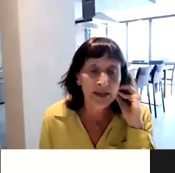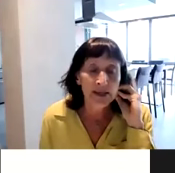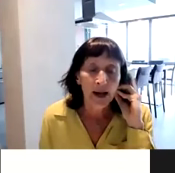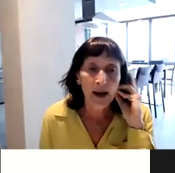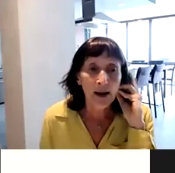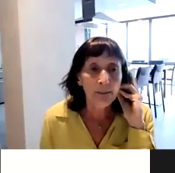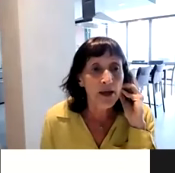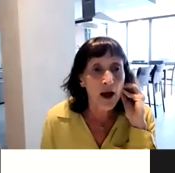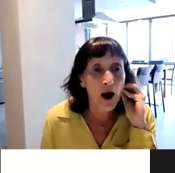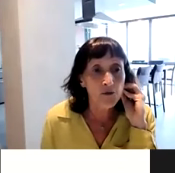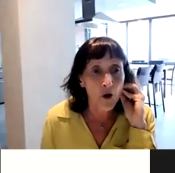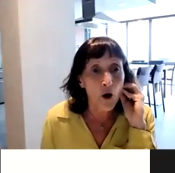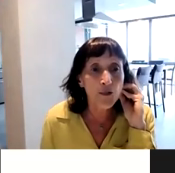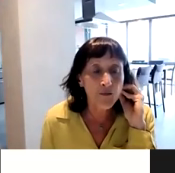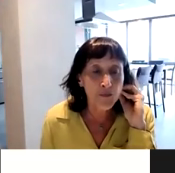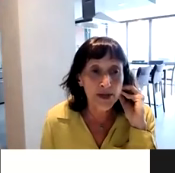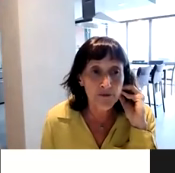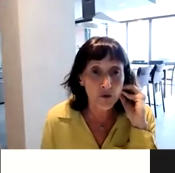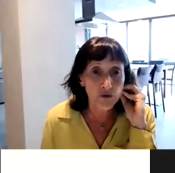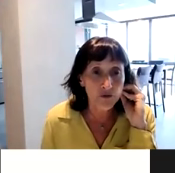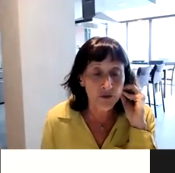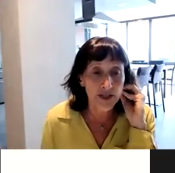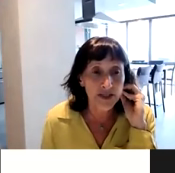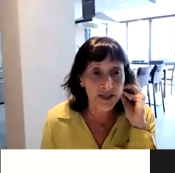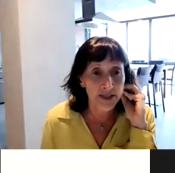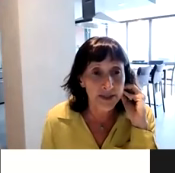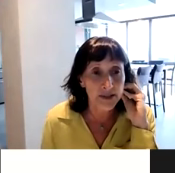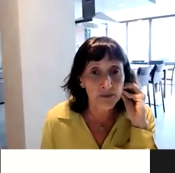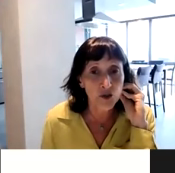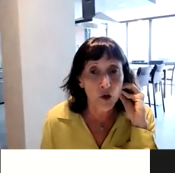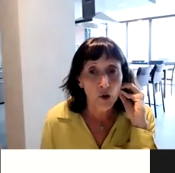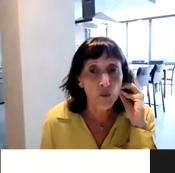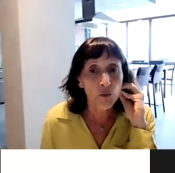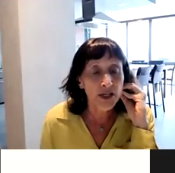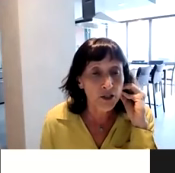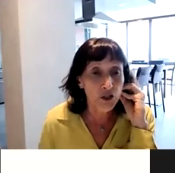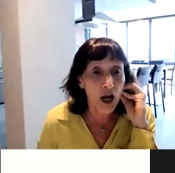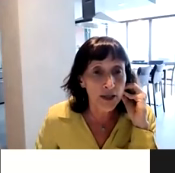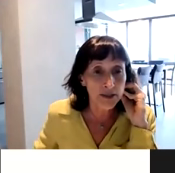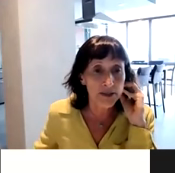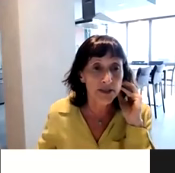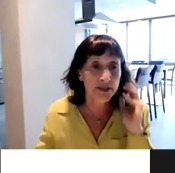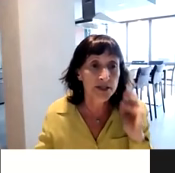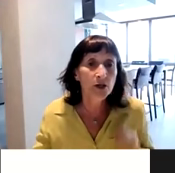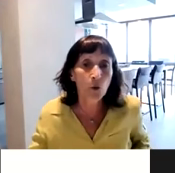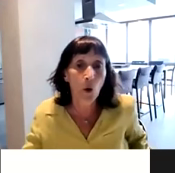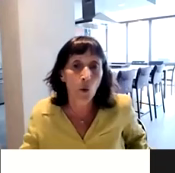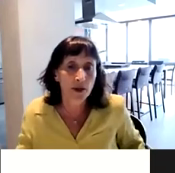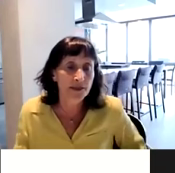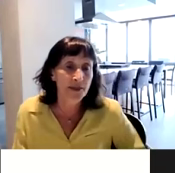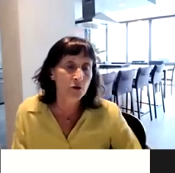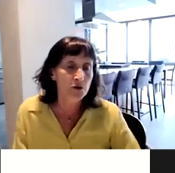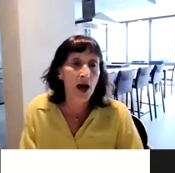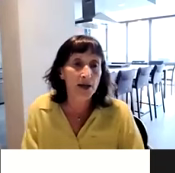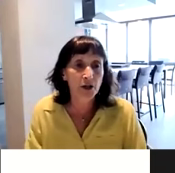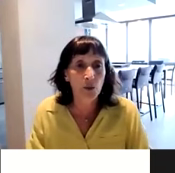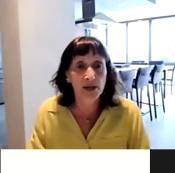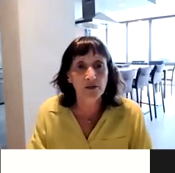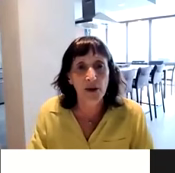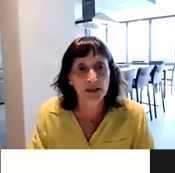trauma, all three of these systems readjust to deal with